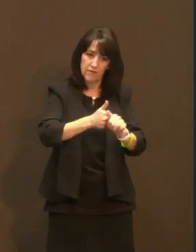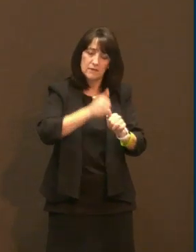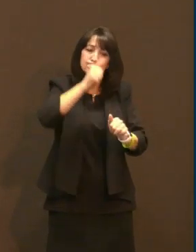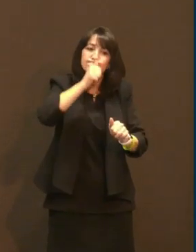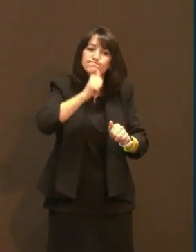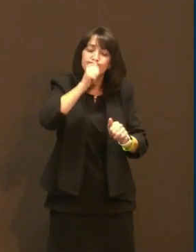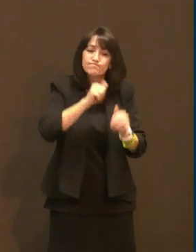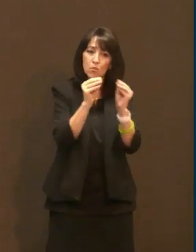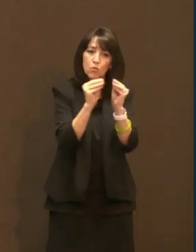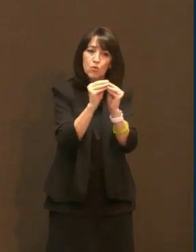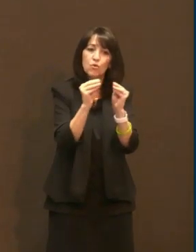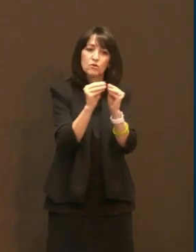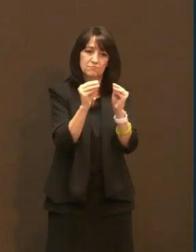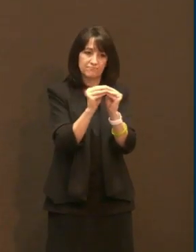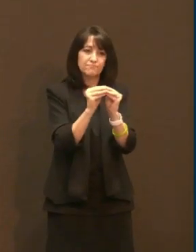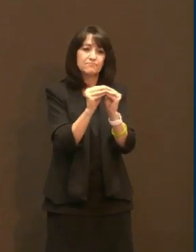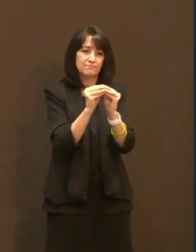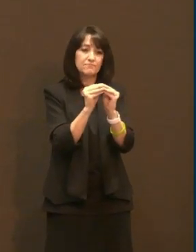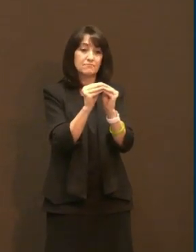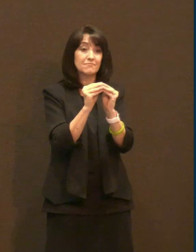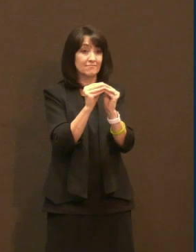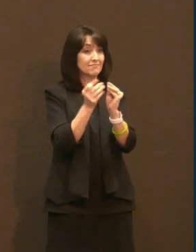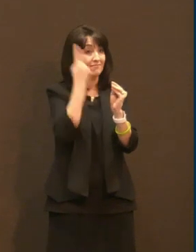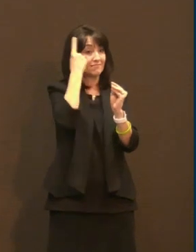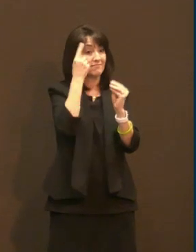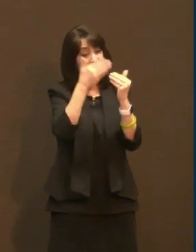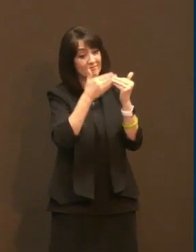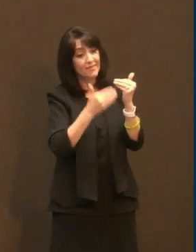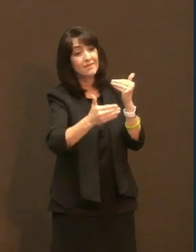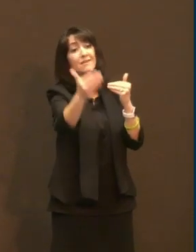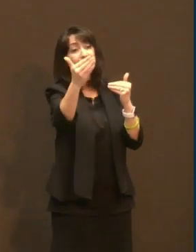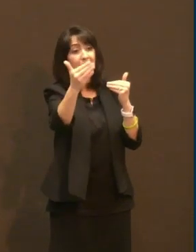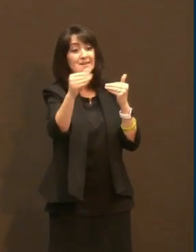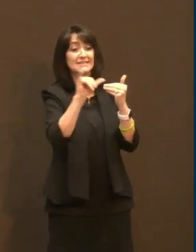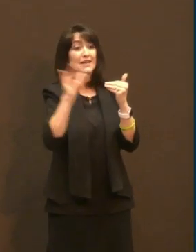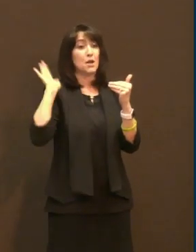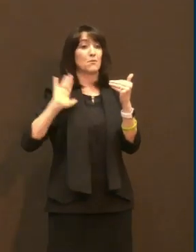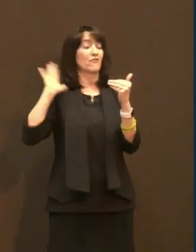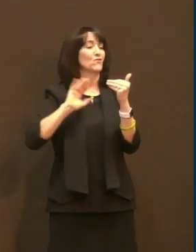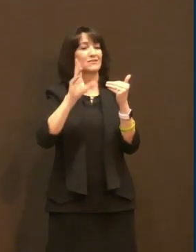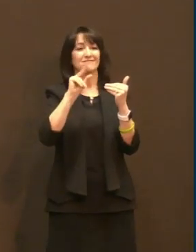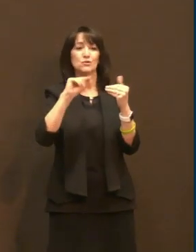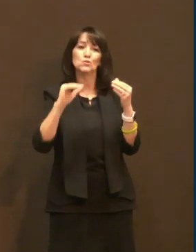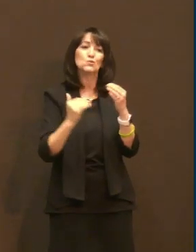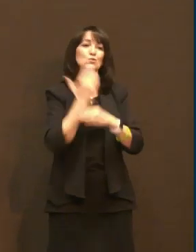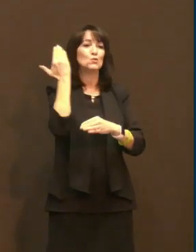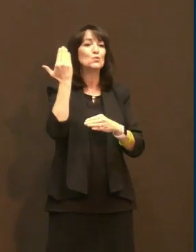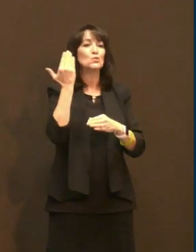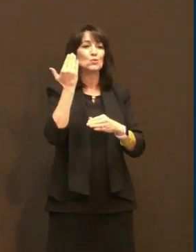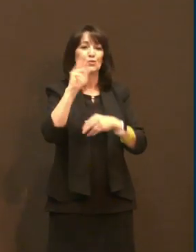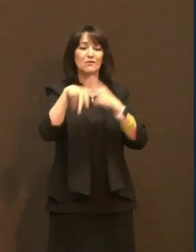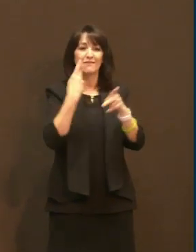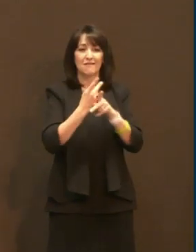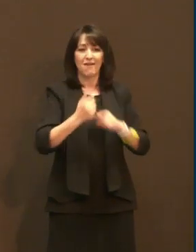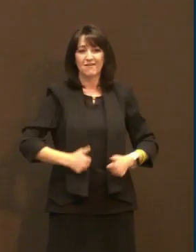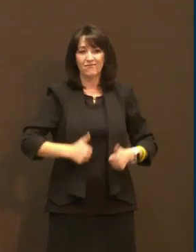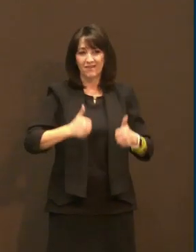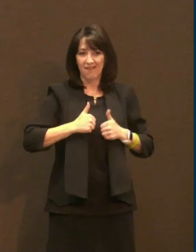be the old normal when we start to return. It's going to be a new normal that requires social distancing.